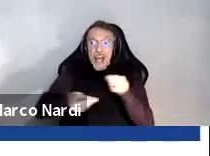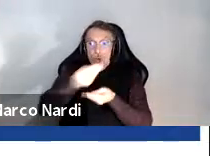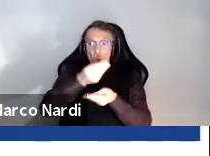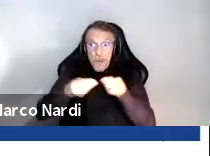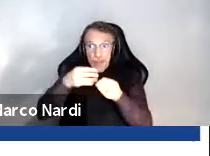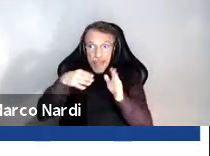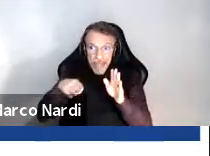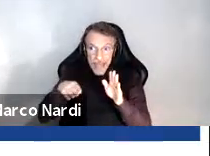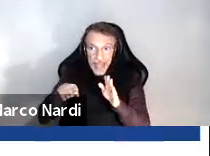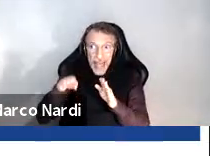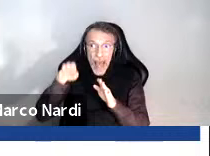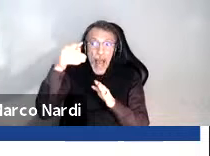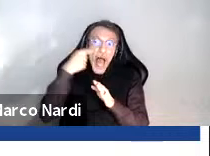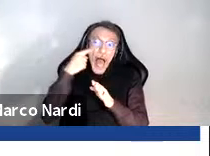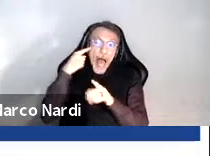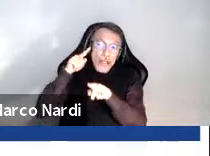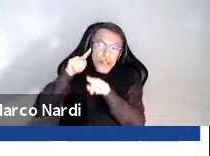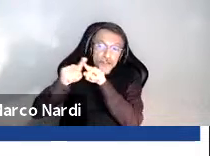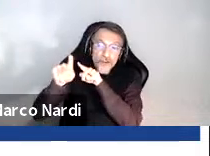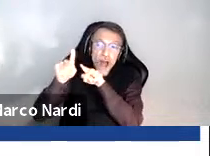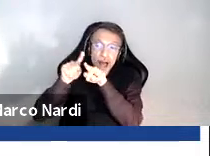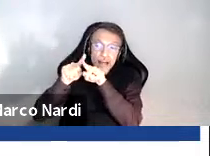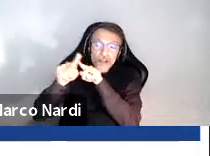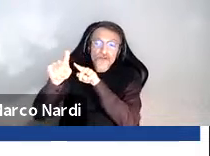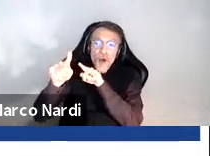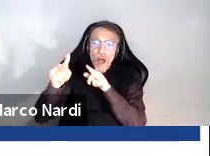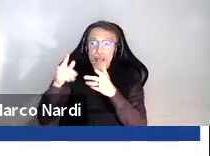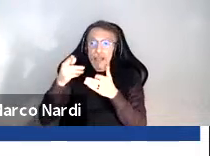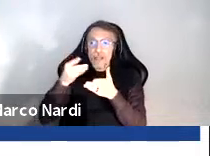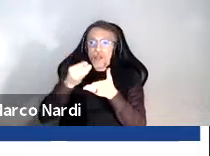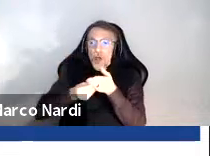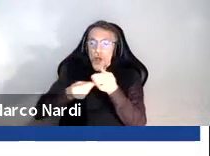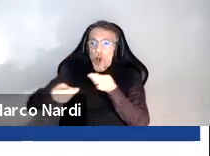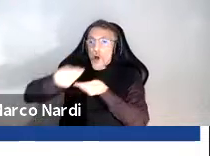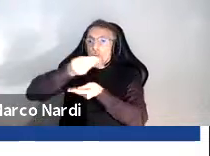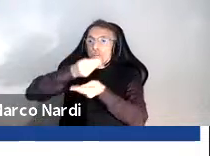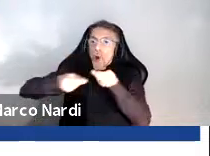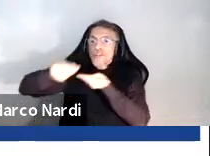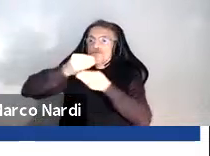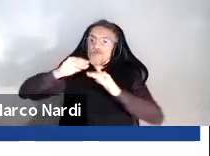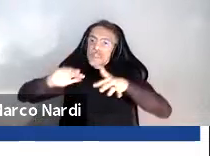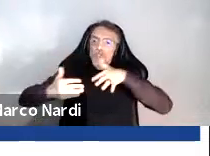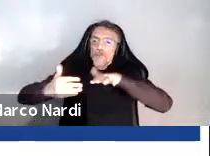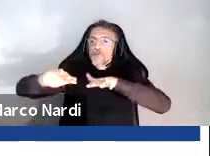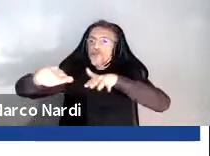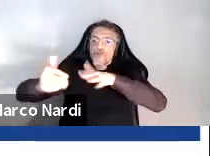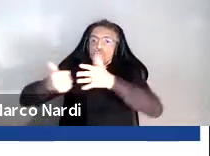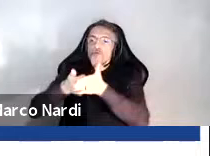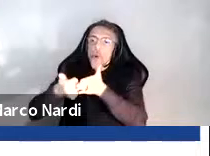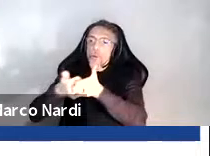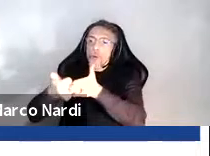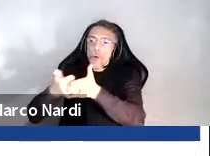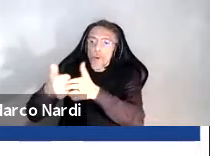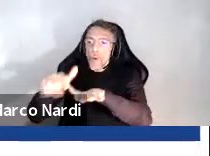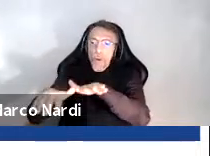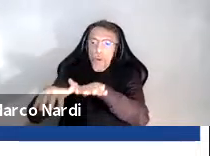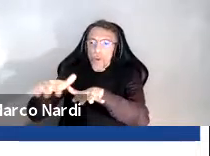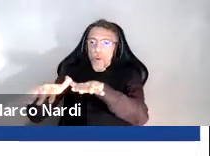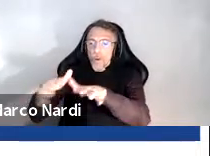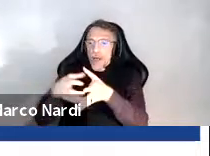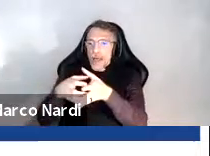be attempting to move towards monetary normalization, towards increasing